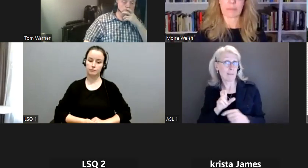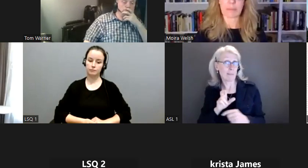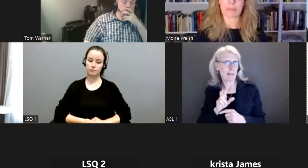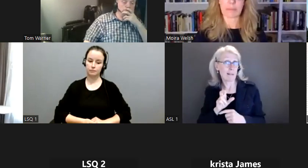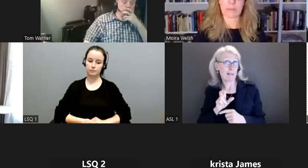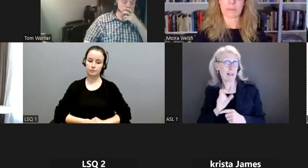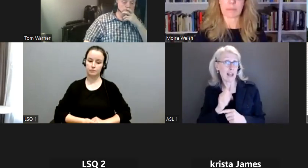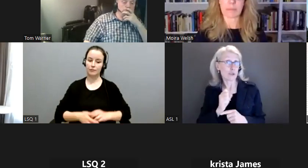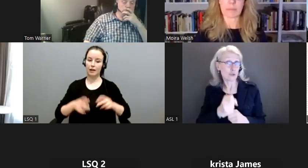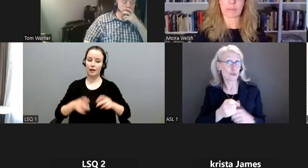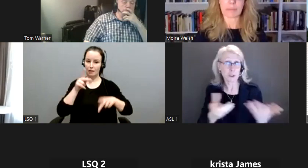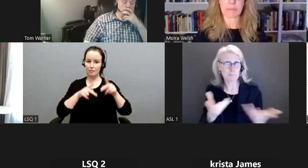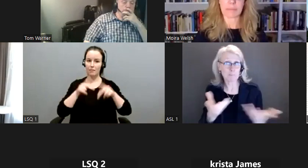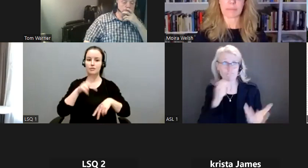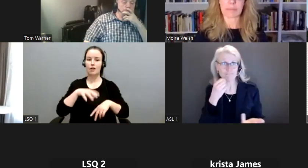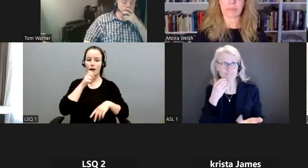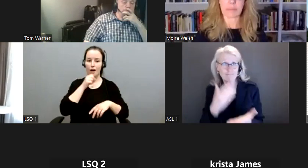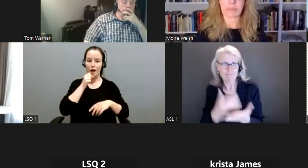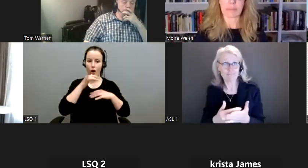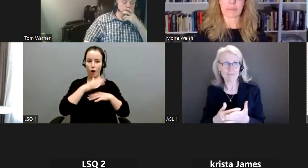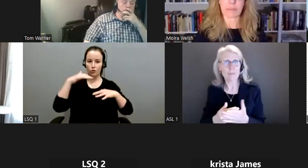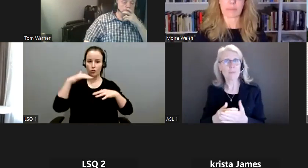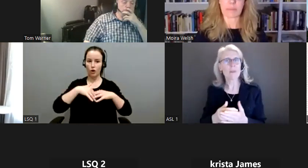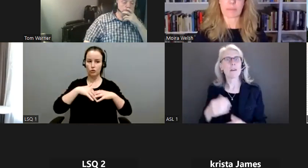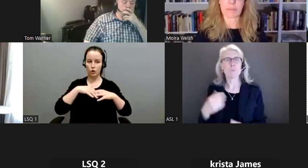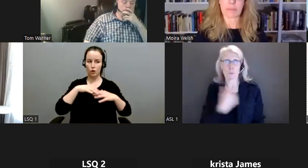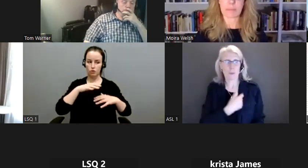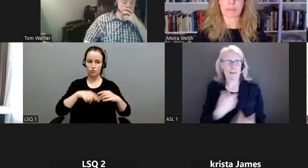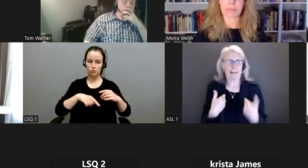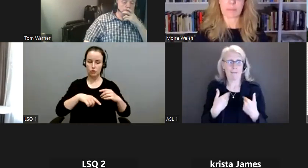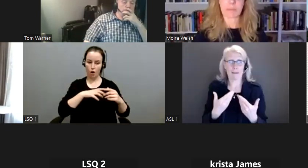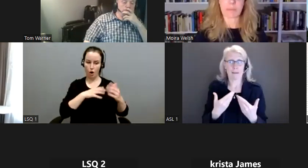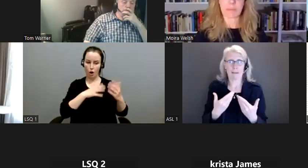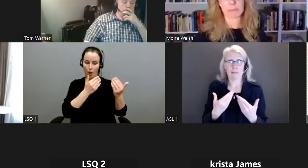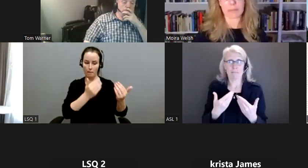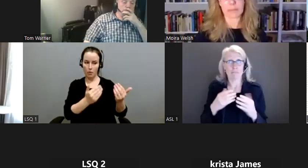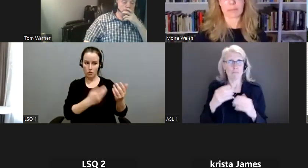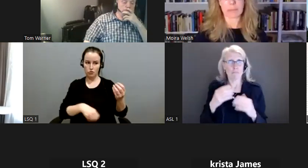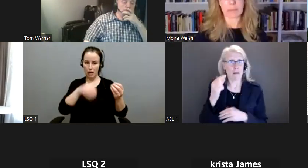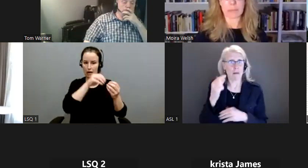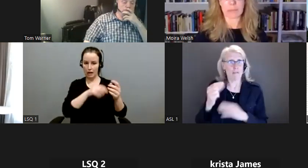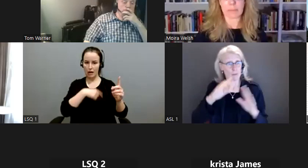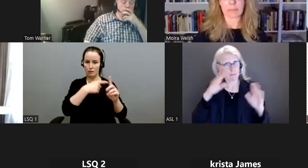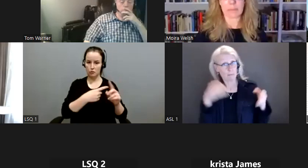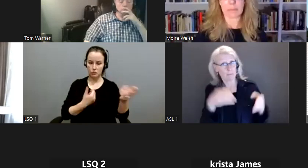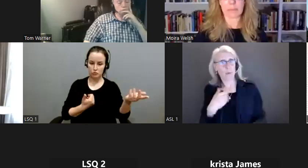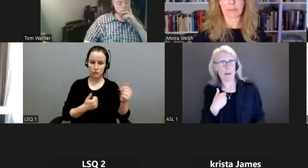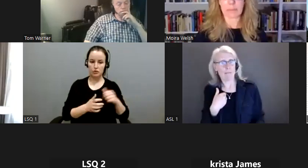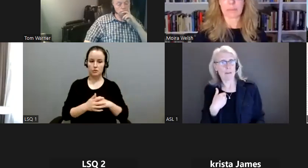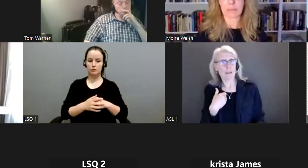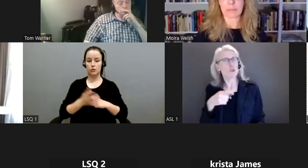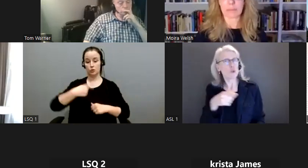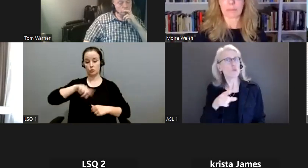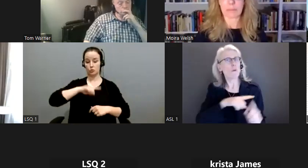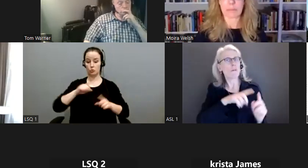other thing for us is that we have our own governments, so we're not totally focused on the province or the federal government like most of you would